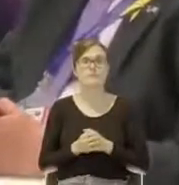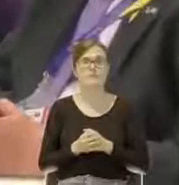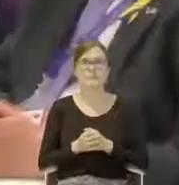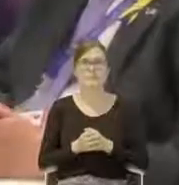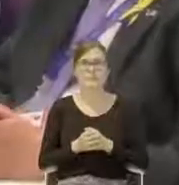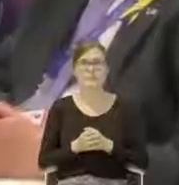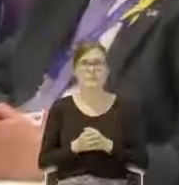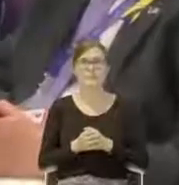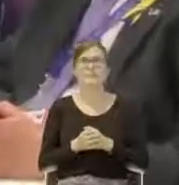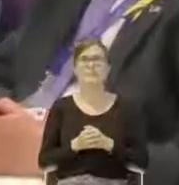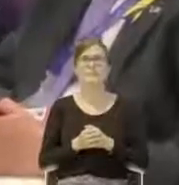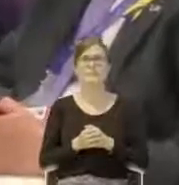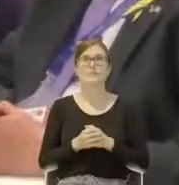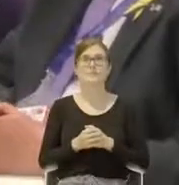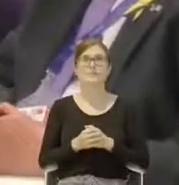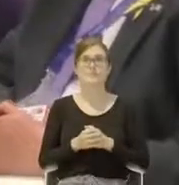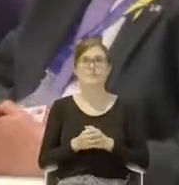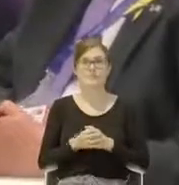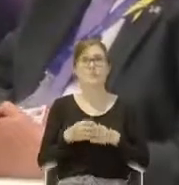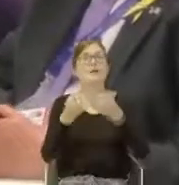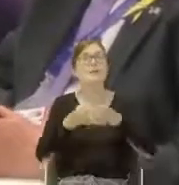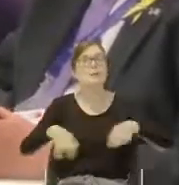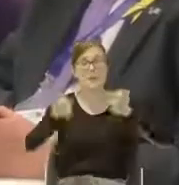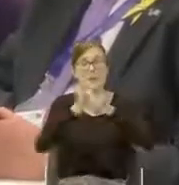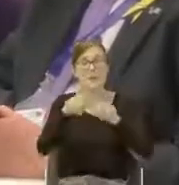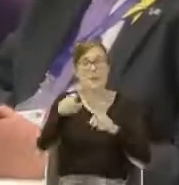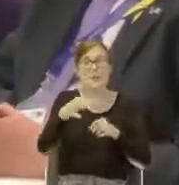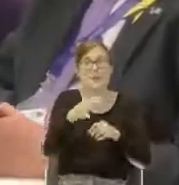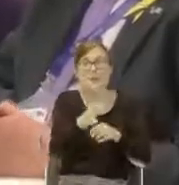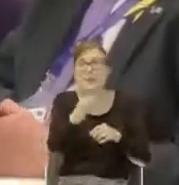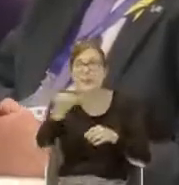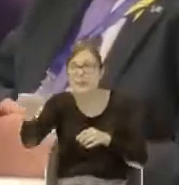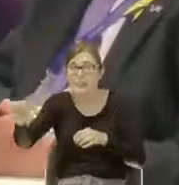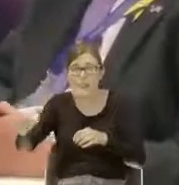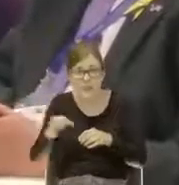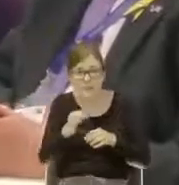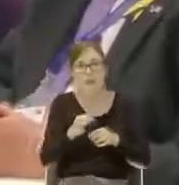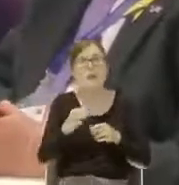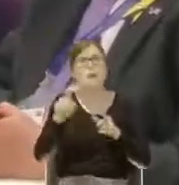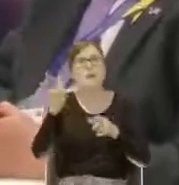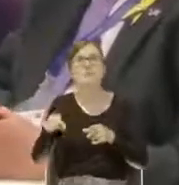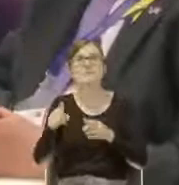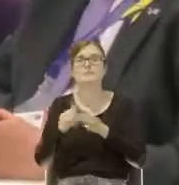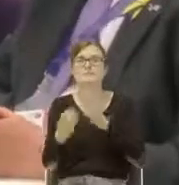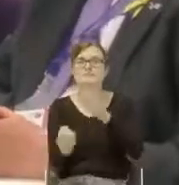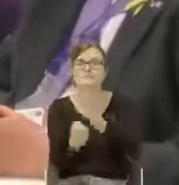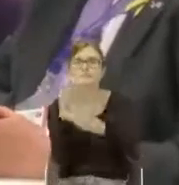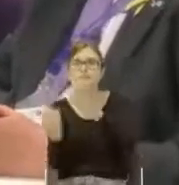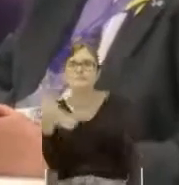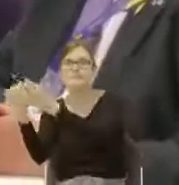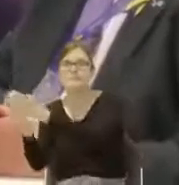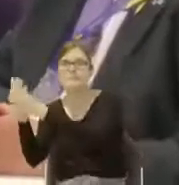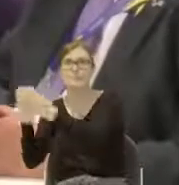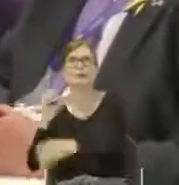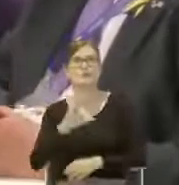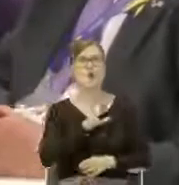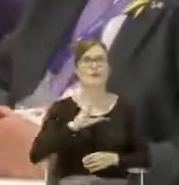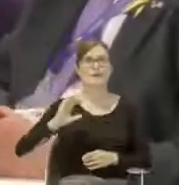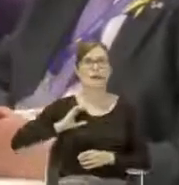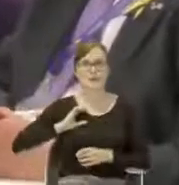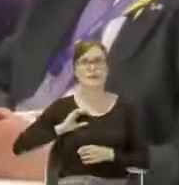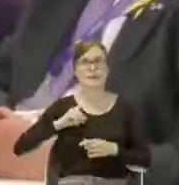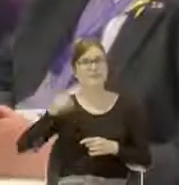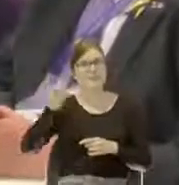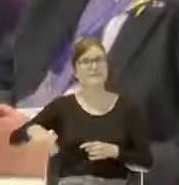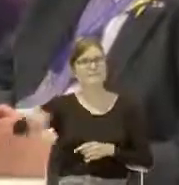this is few years work, and I think we are moving to that direction. So building on the renewed commitment of this